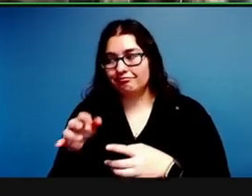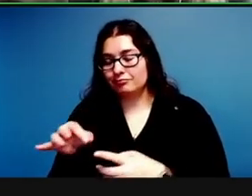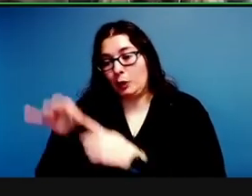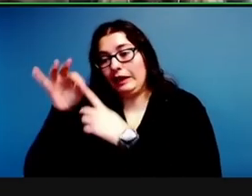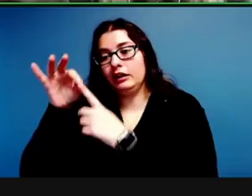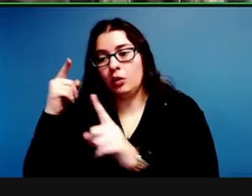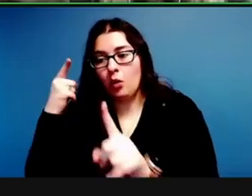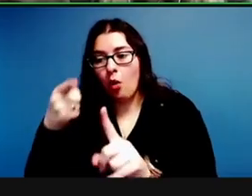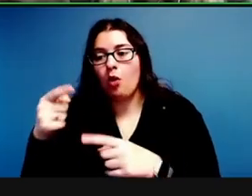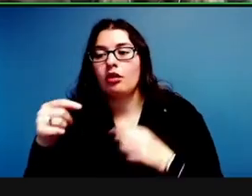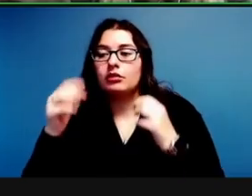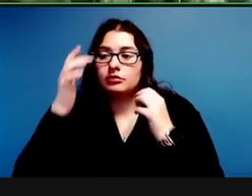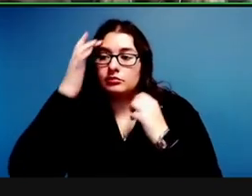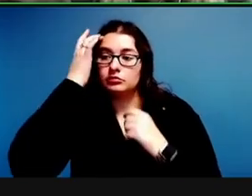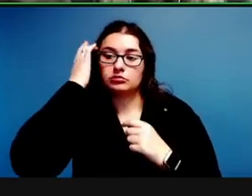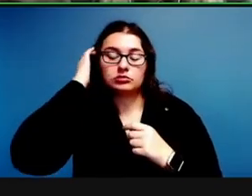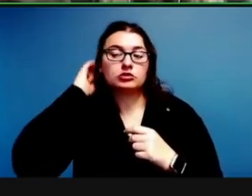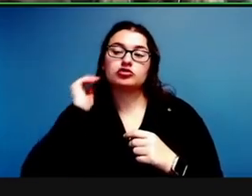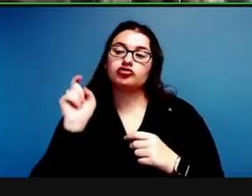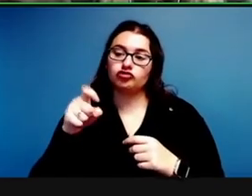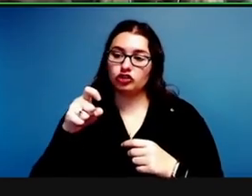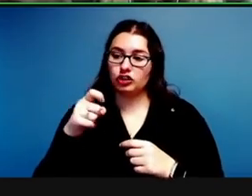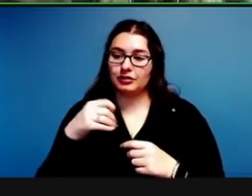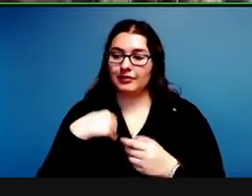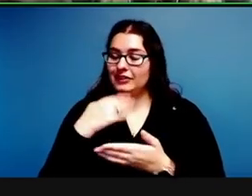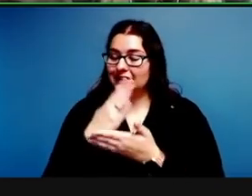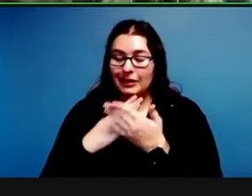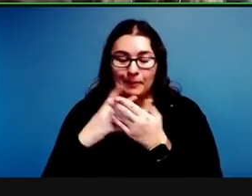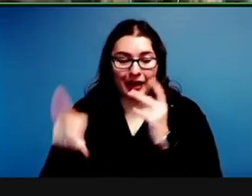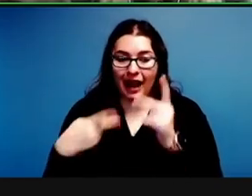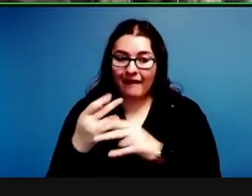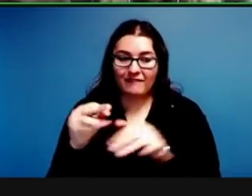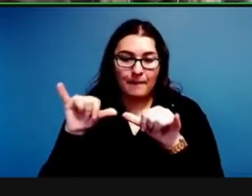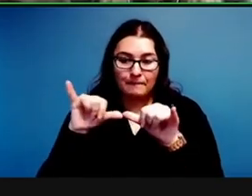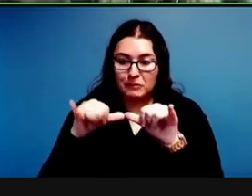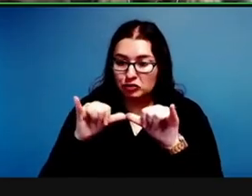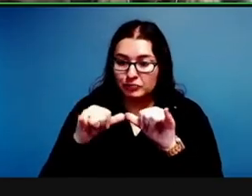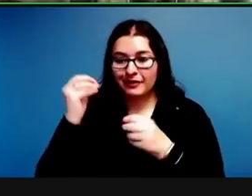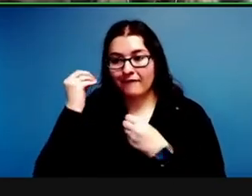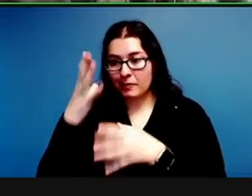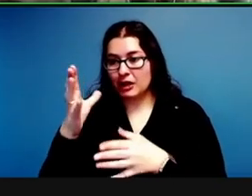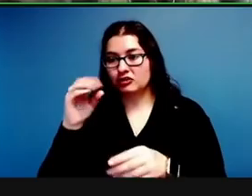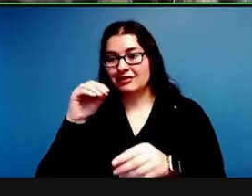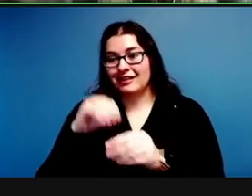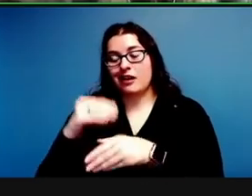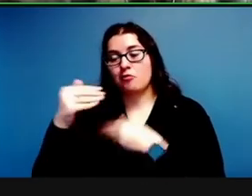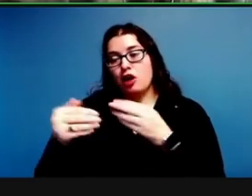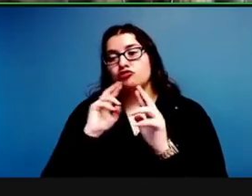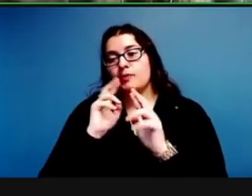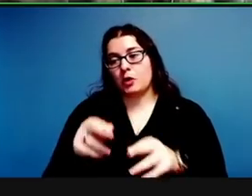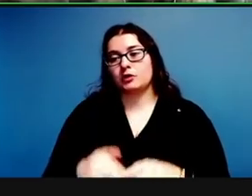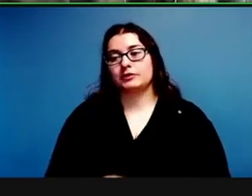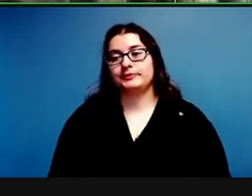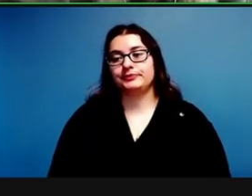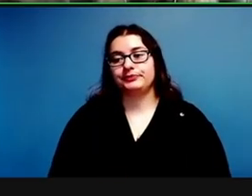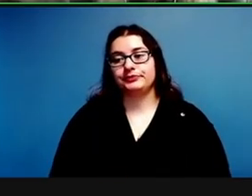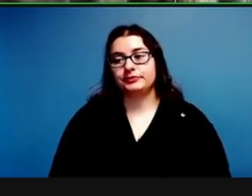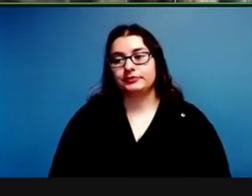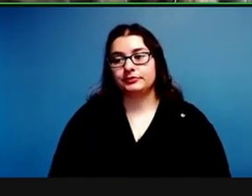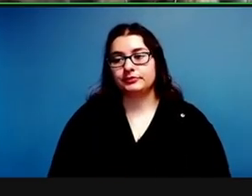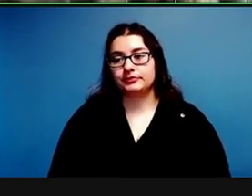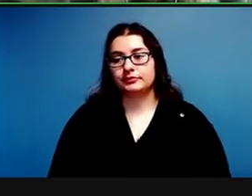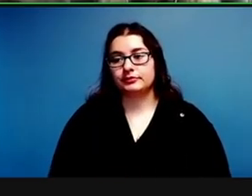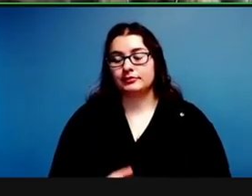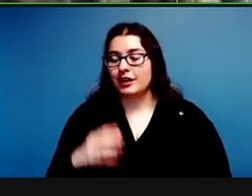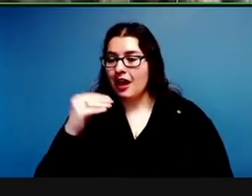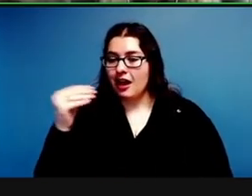goal, there should be some sort of measurable data in their progress report. And there should be